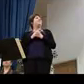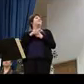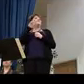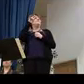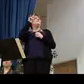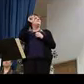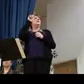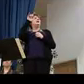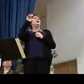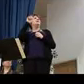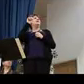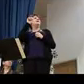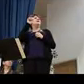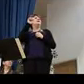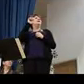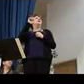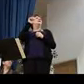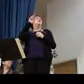General